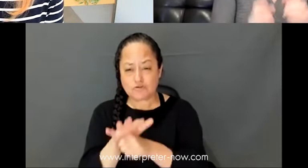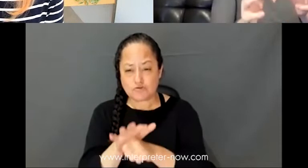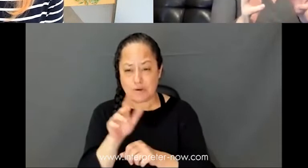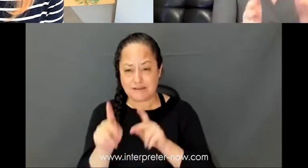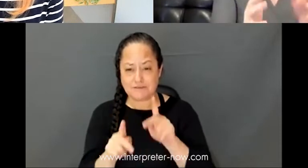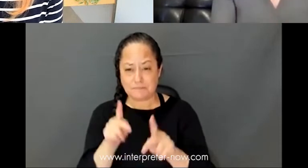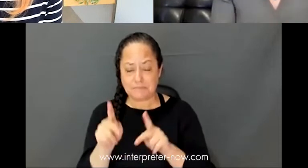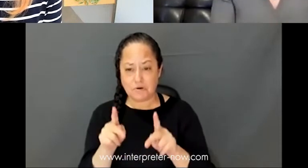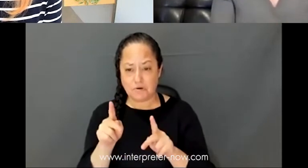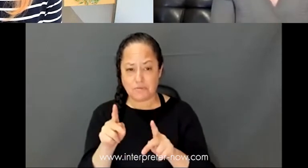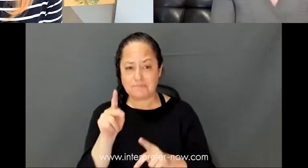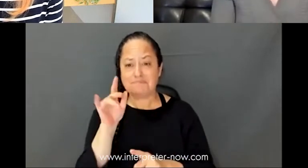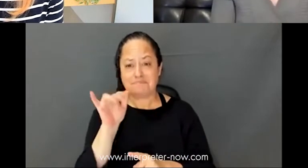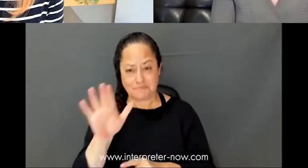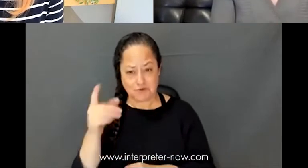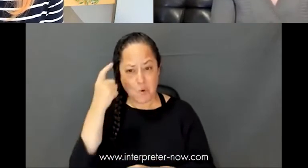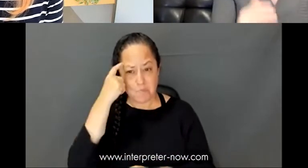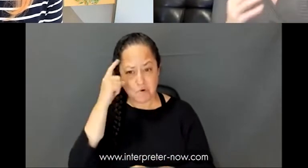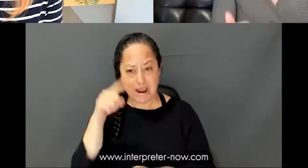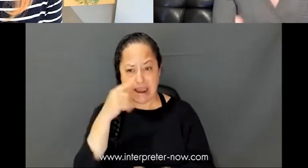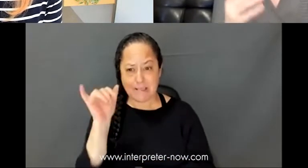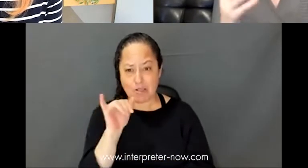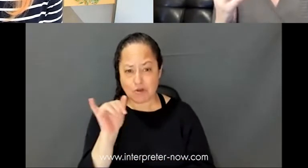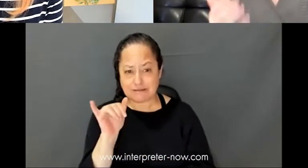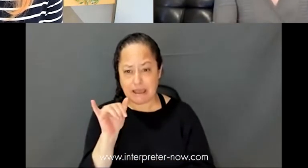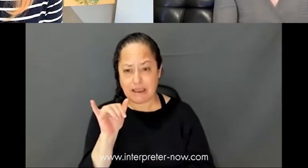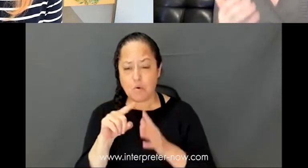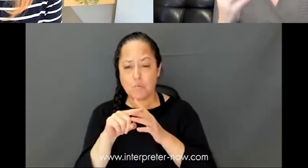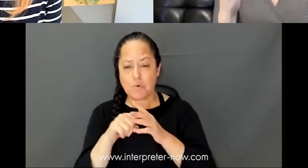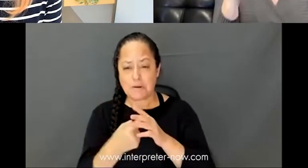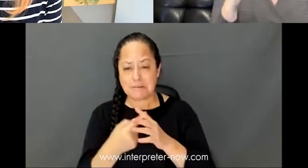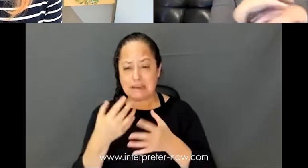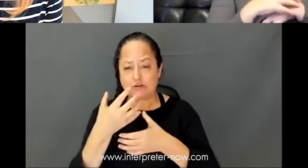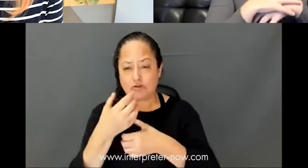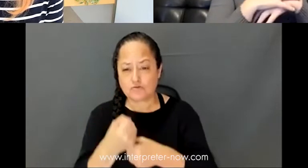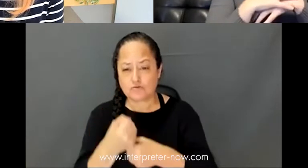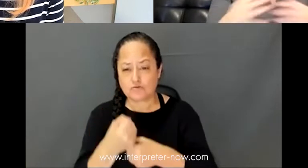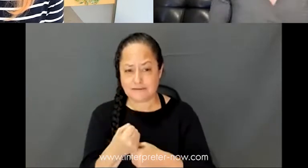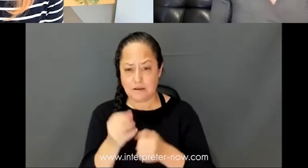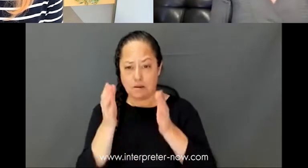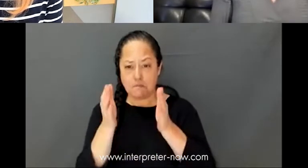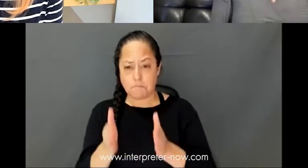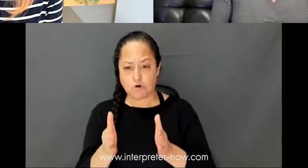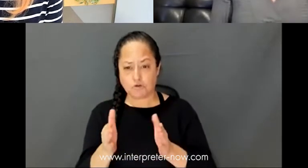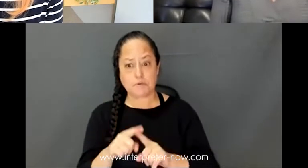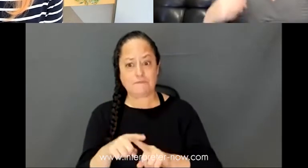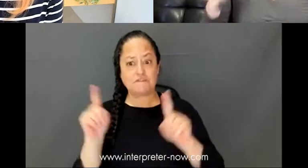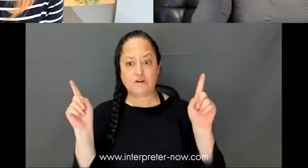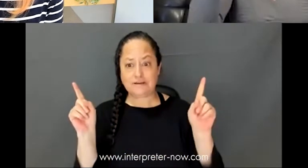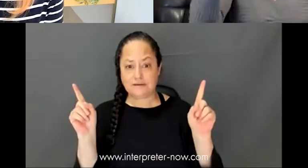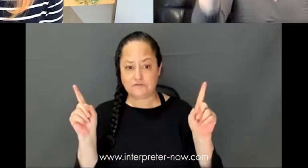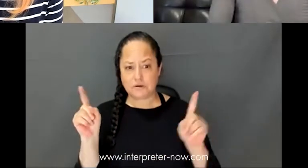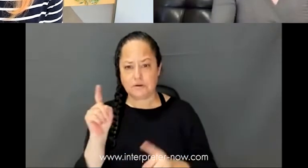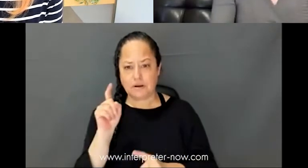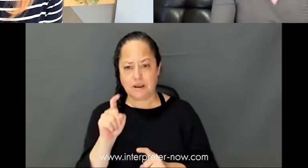experiments. That's what your brain looks like when you're beginning to trust a person who's very different than you. You have to put